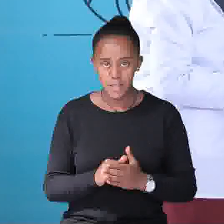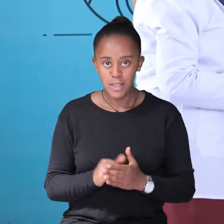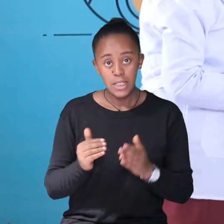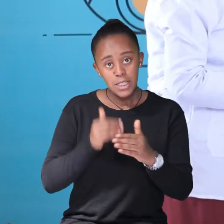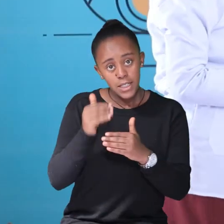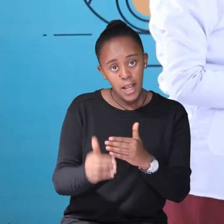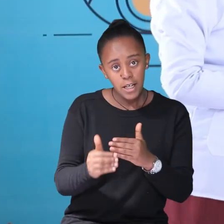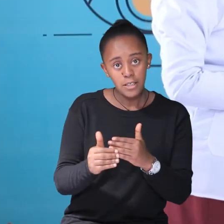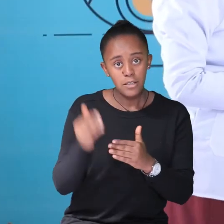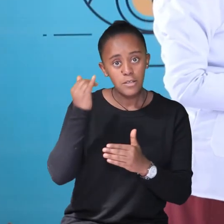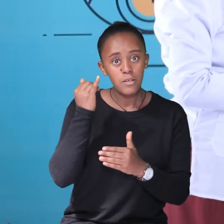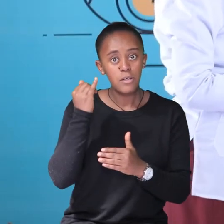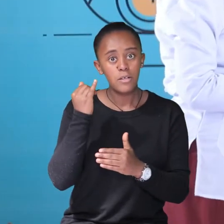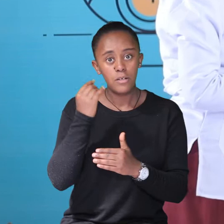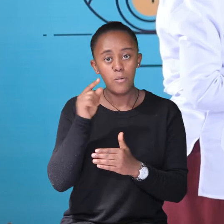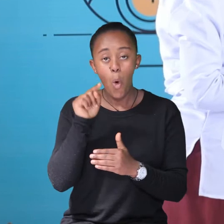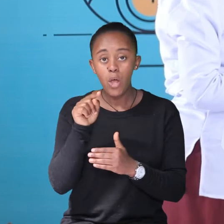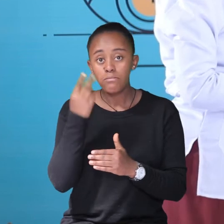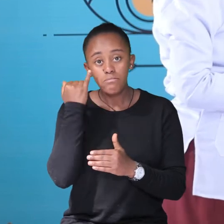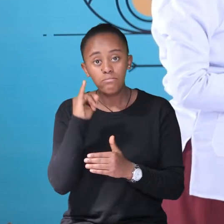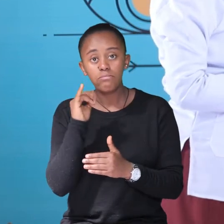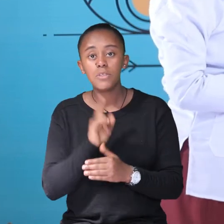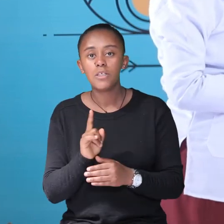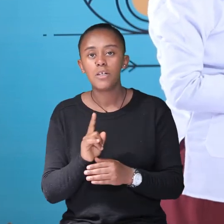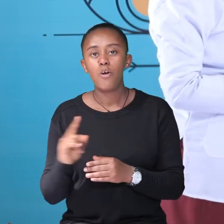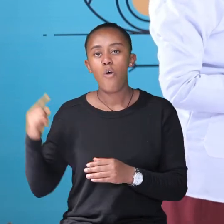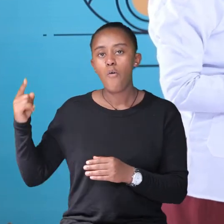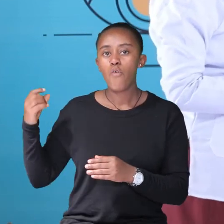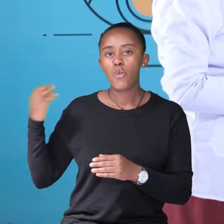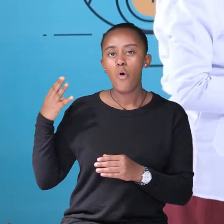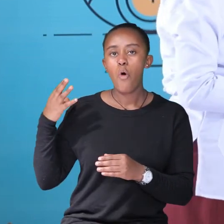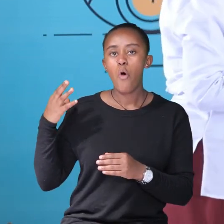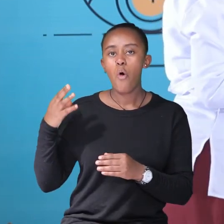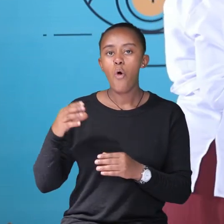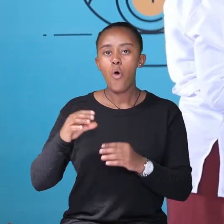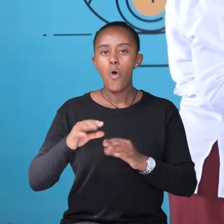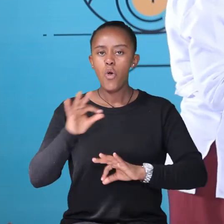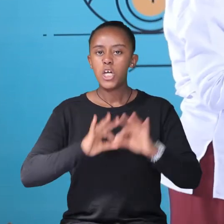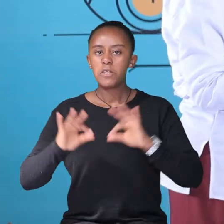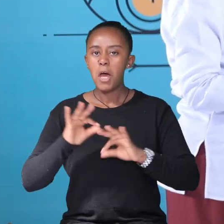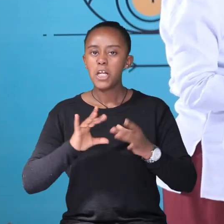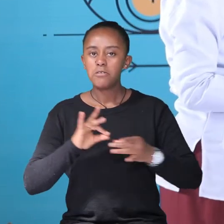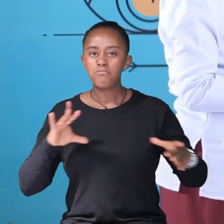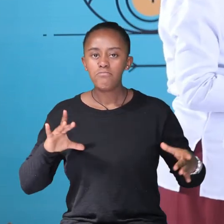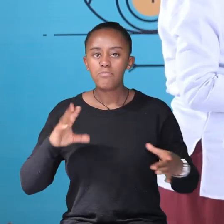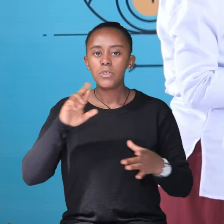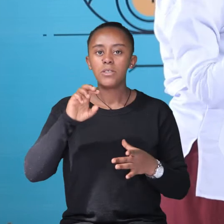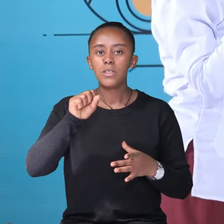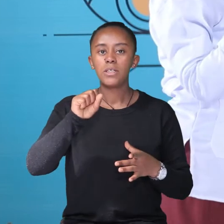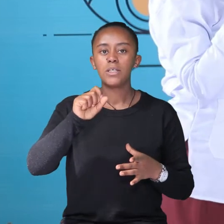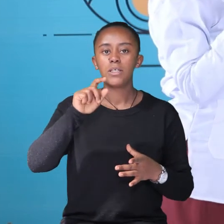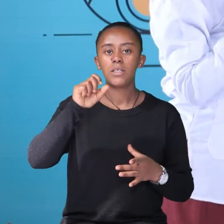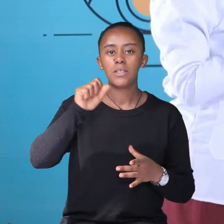next point that we are going to see is photorespiration. Photorespiration is process that